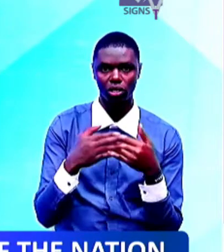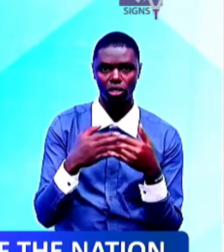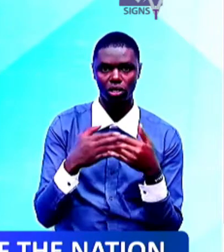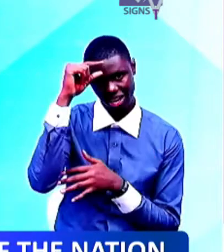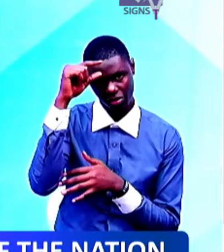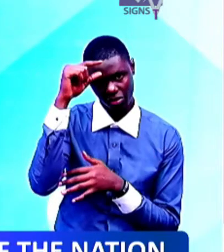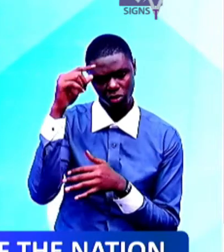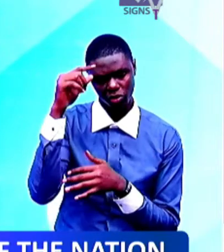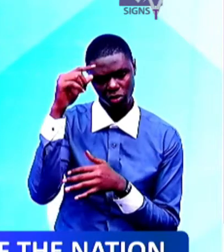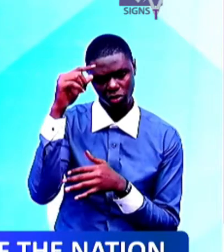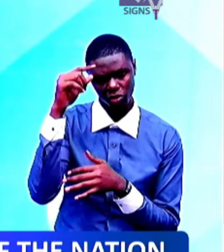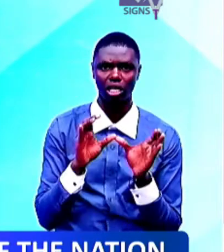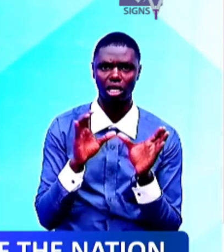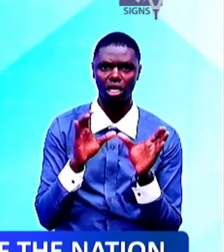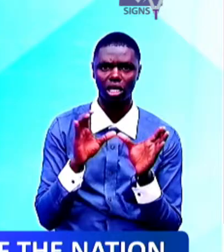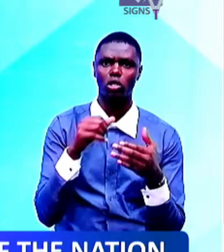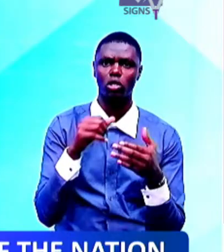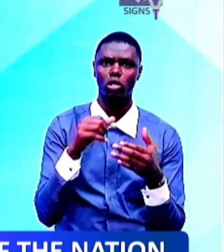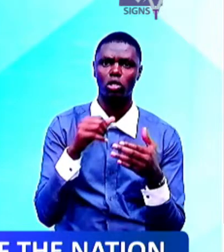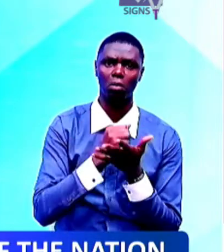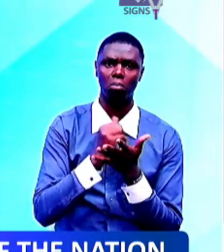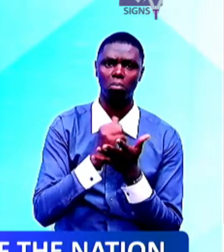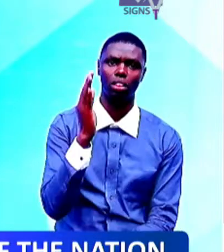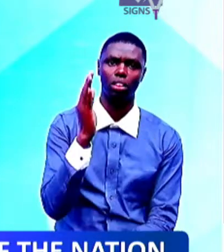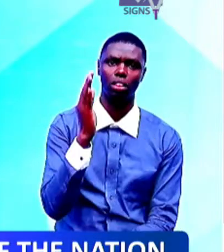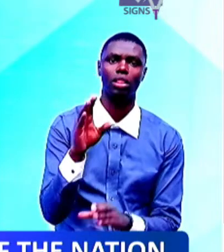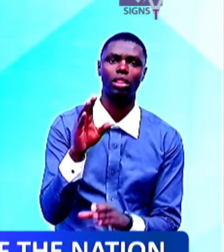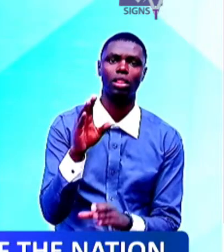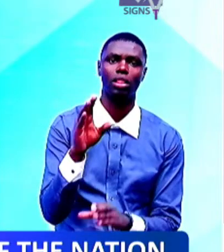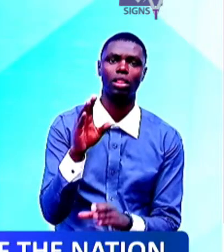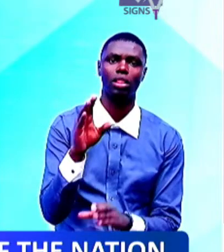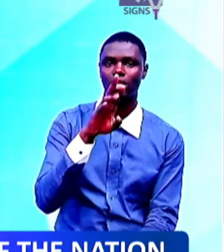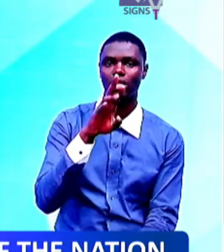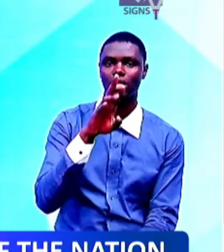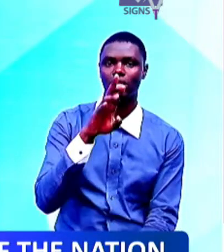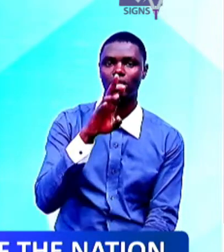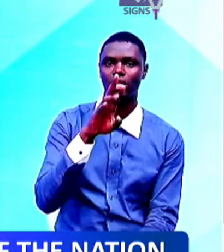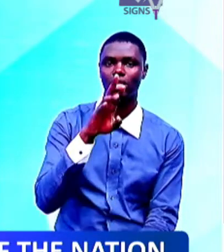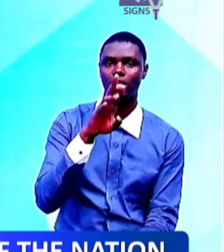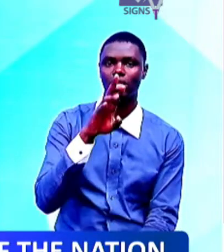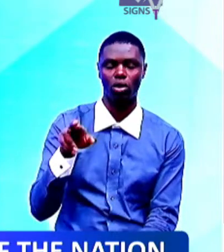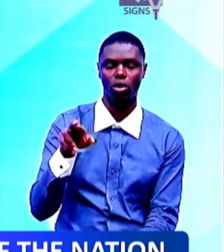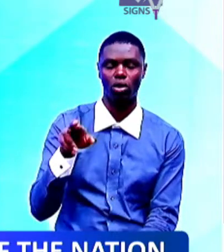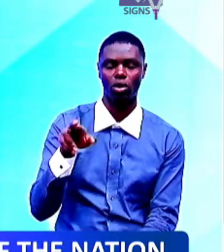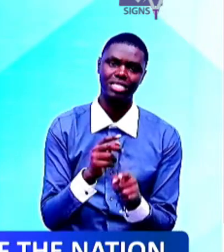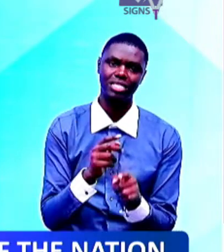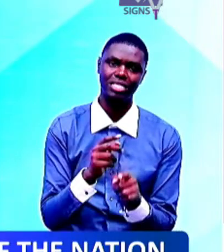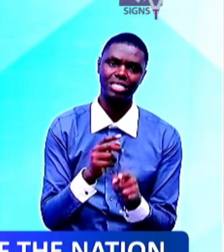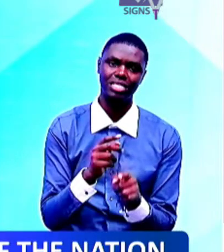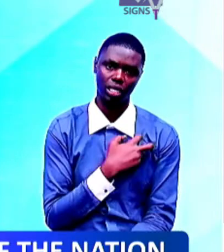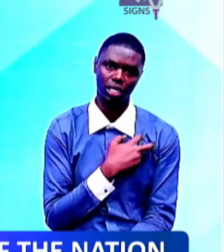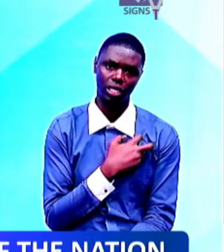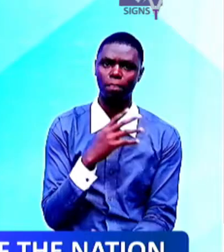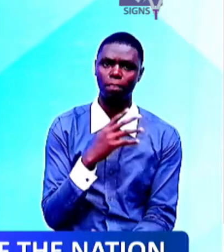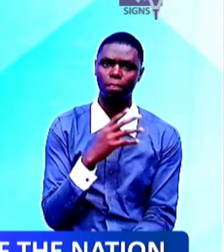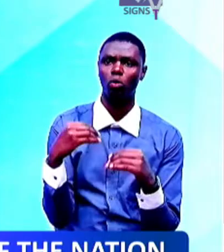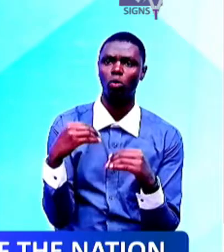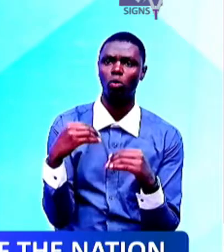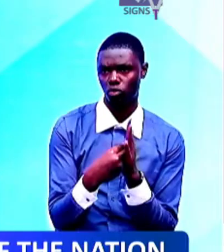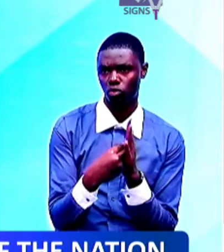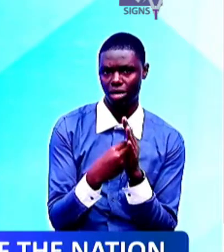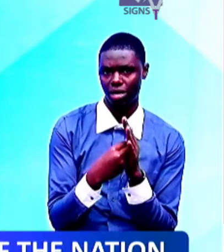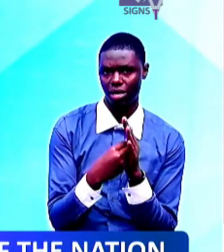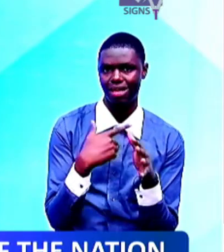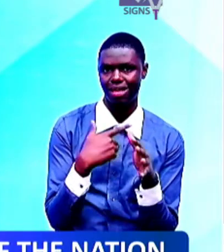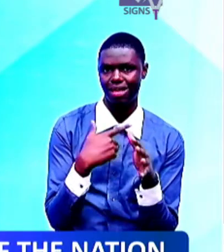whichever company does not have to employ you directly. They give a broker in between here, as some consultant, to give him the money, then